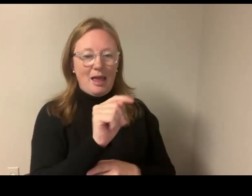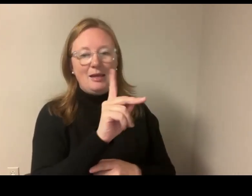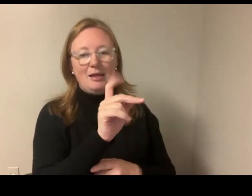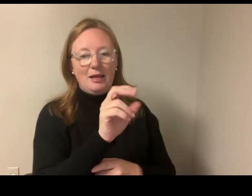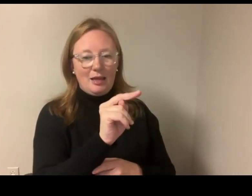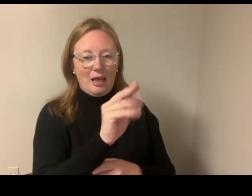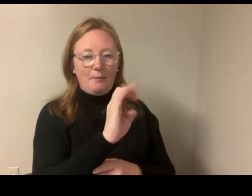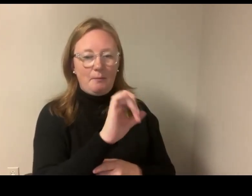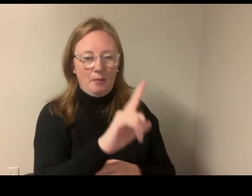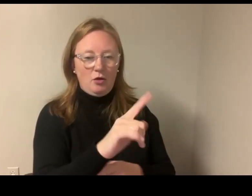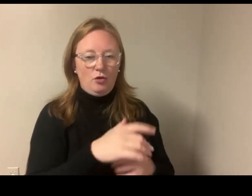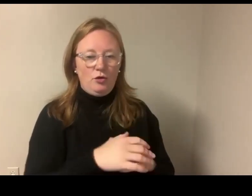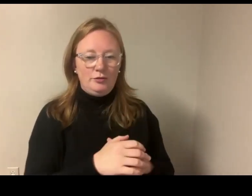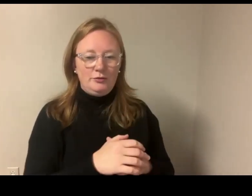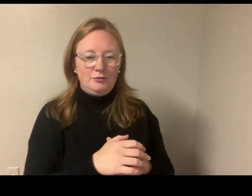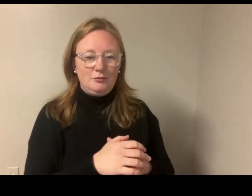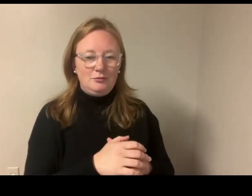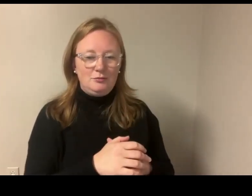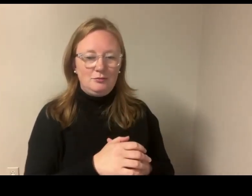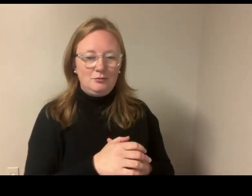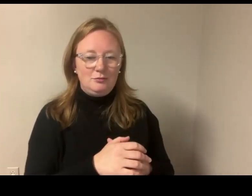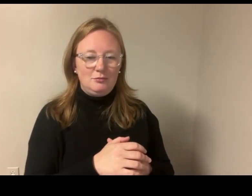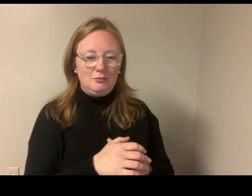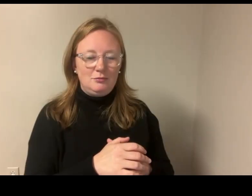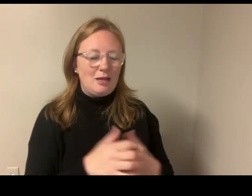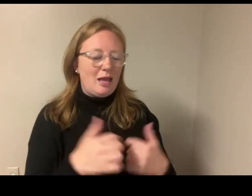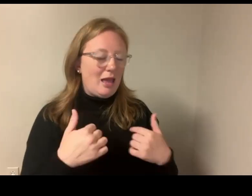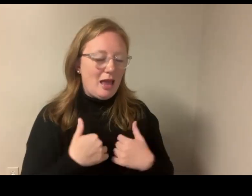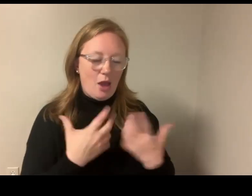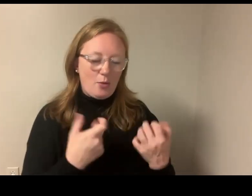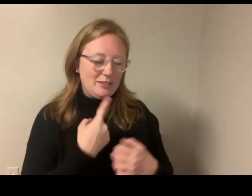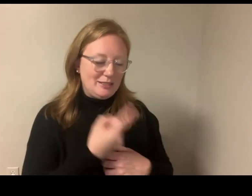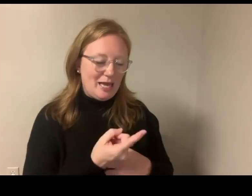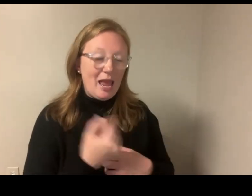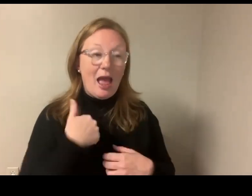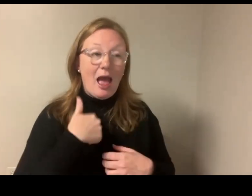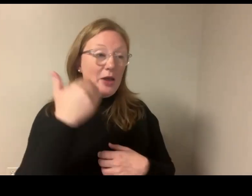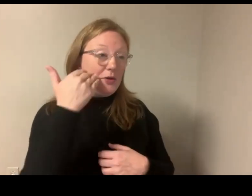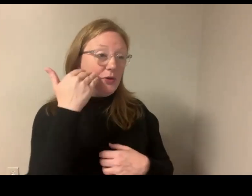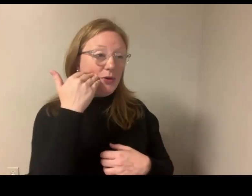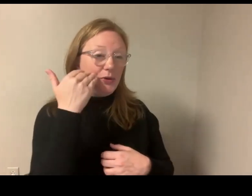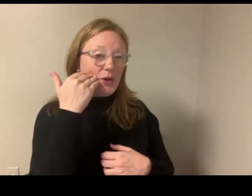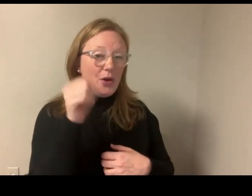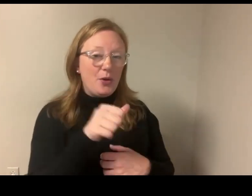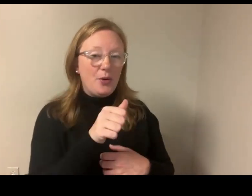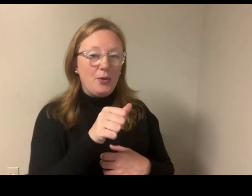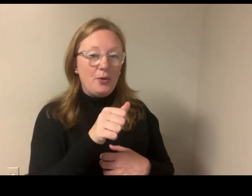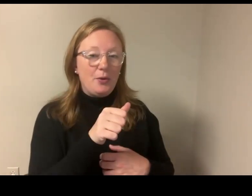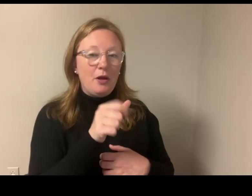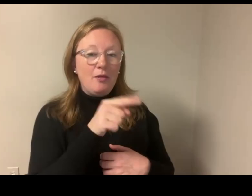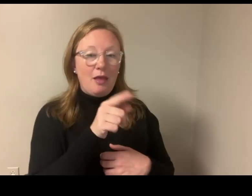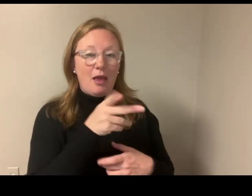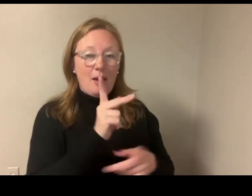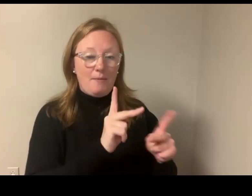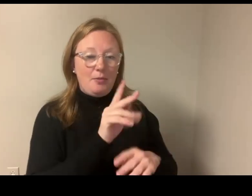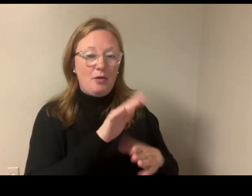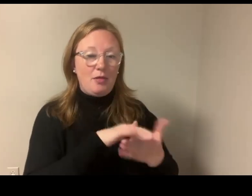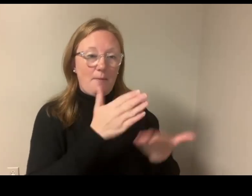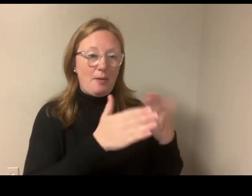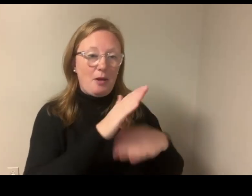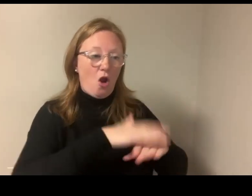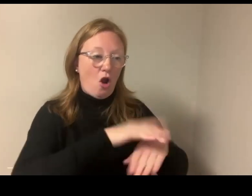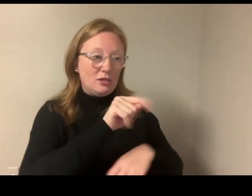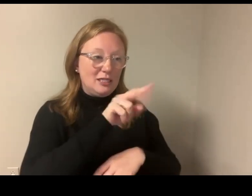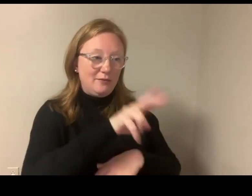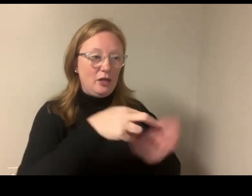Michael. I just want to say, I know that there are the people who might be on TV